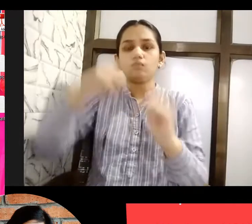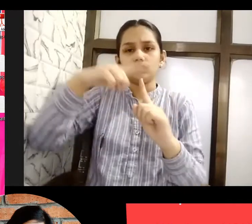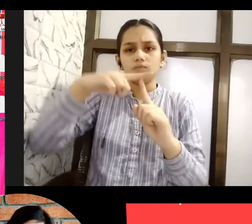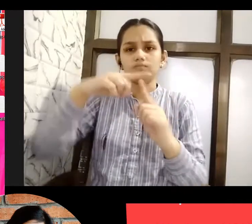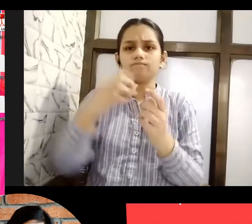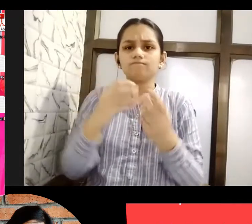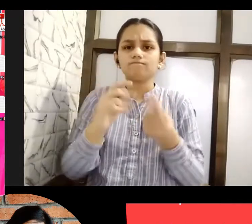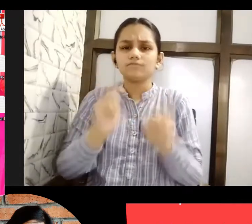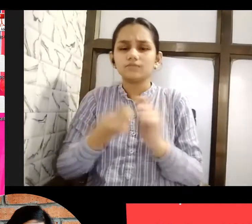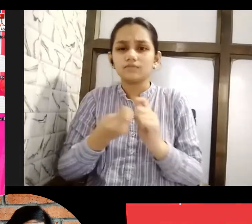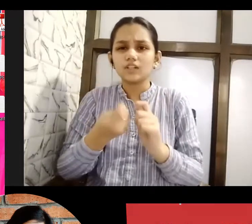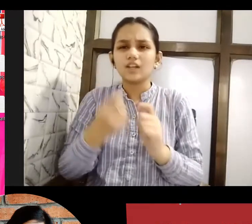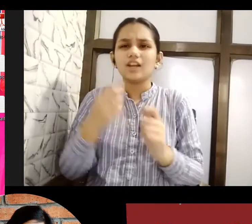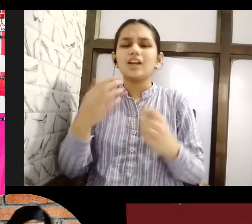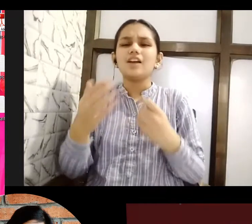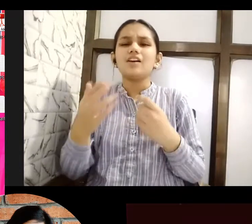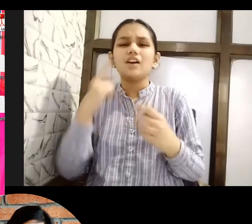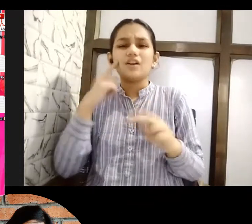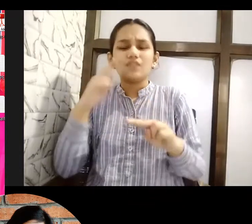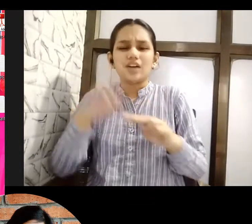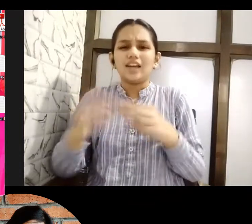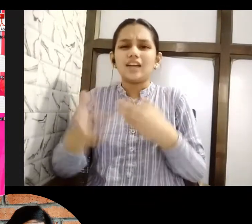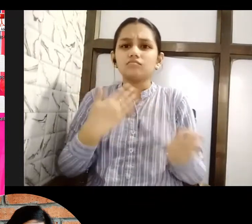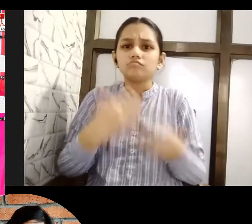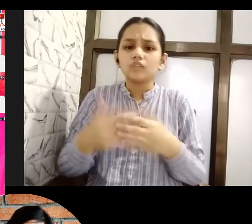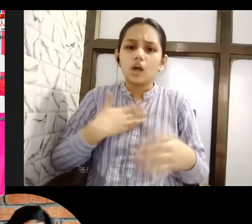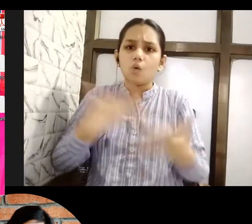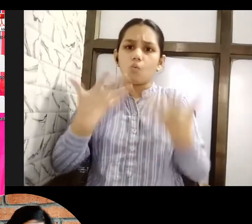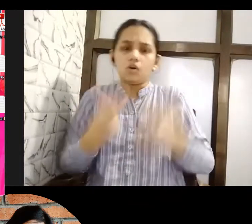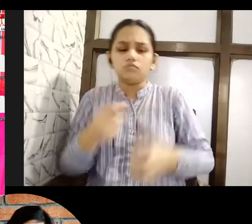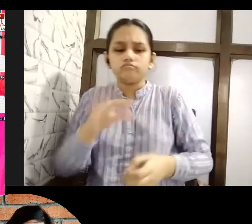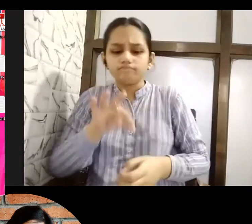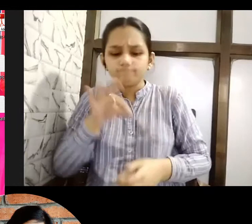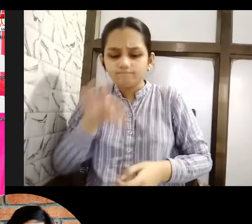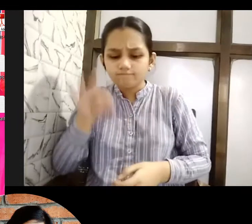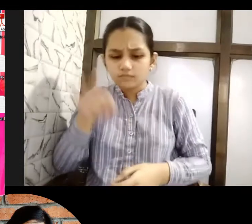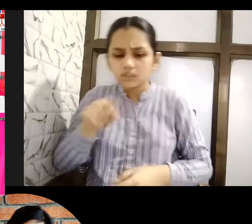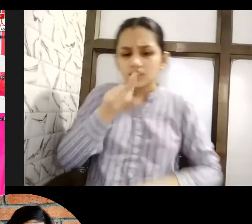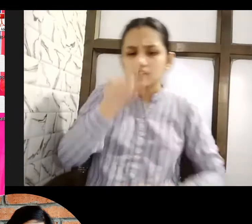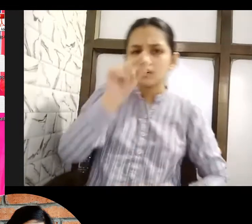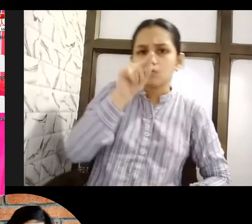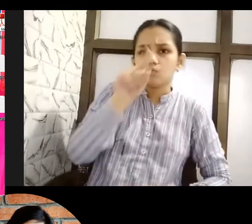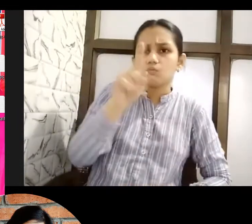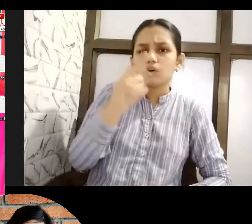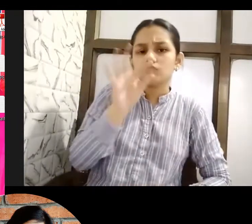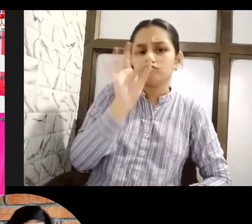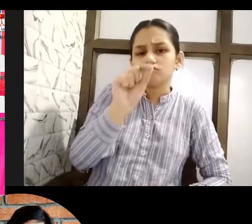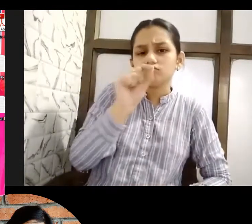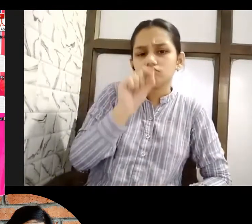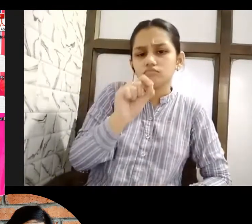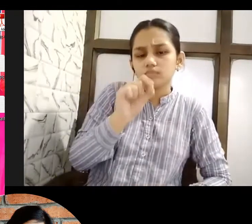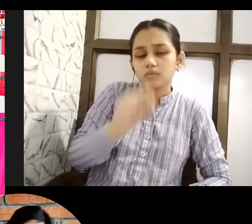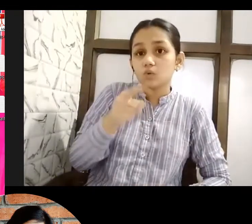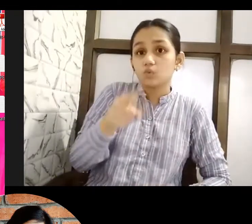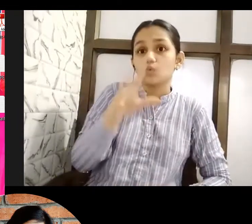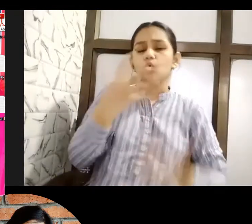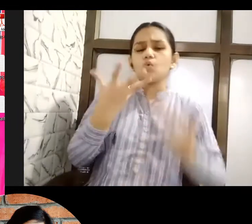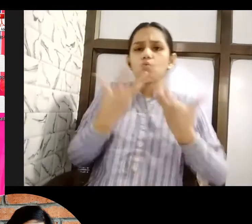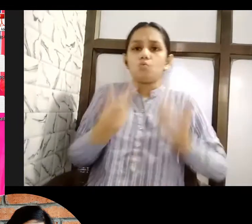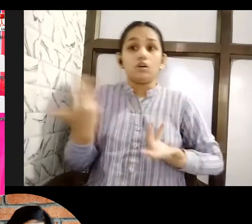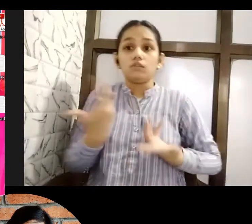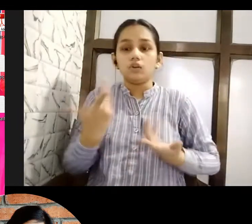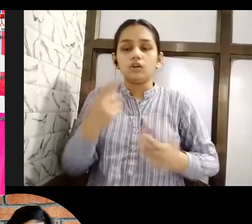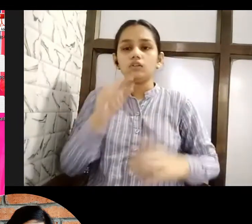change this font. Got it? If I go down, it will give me another font. So what is a